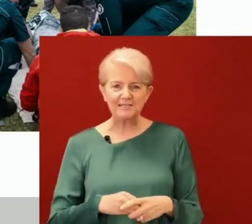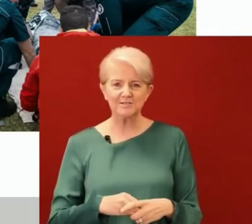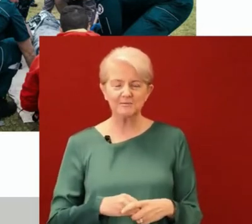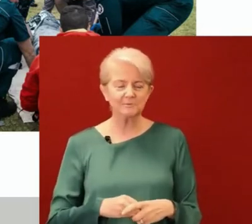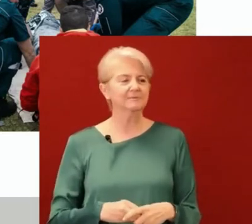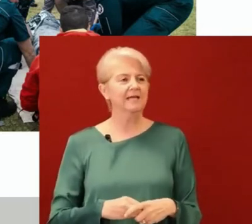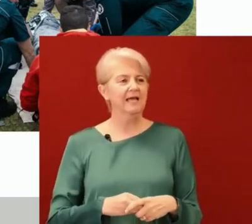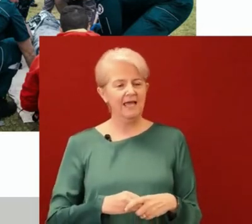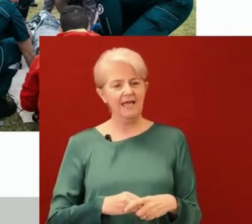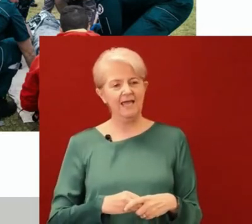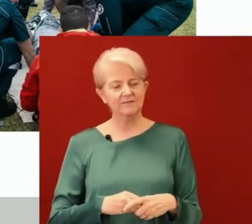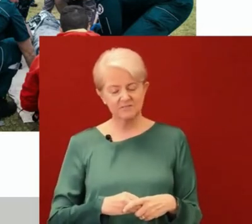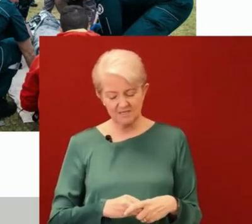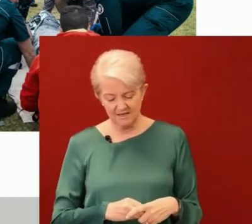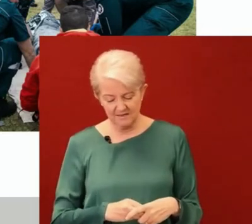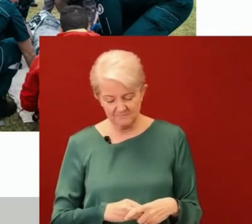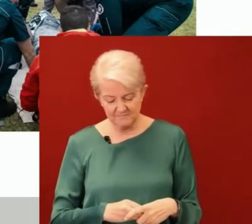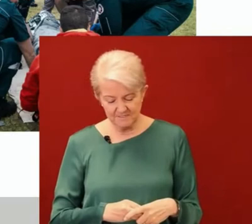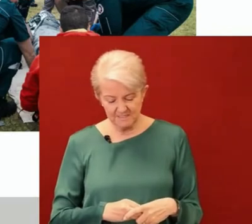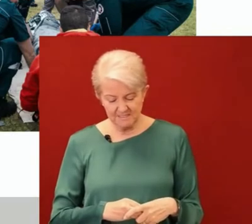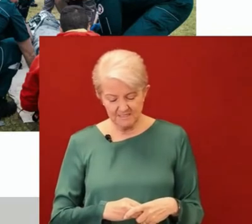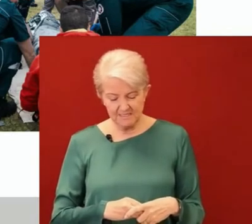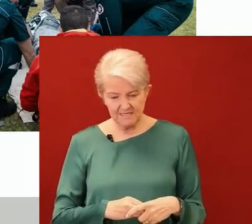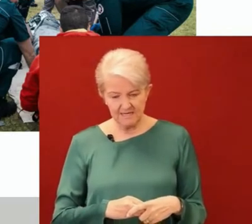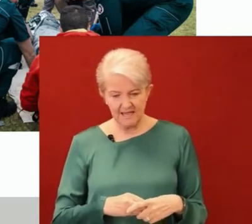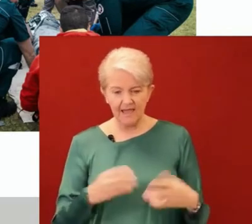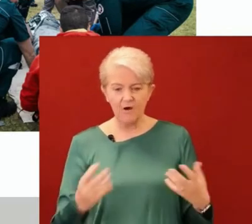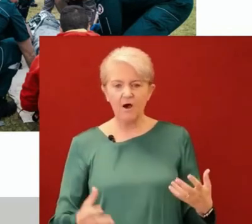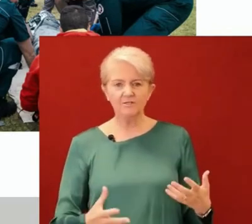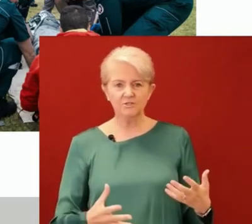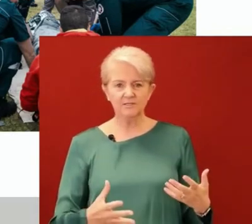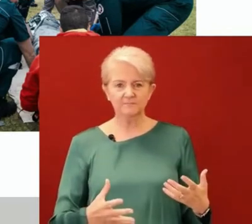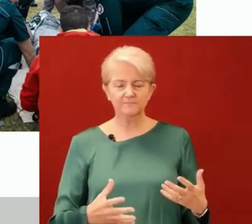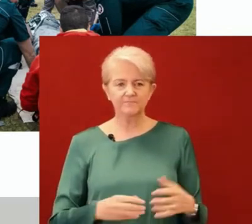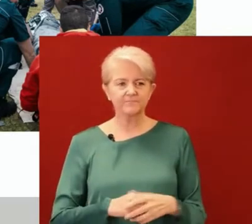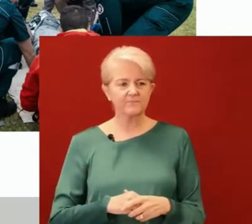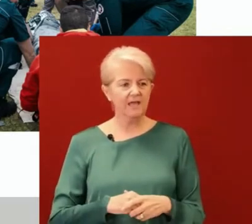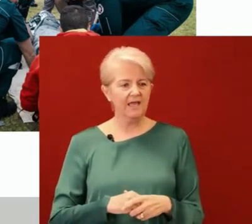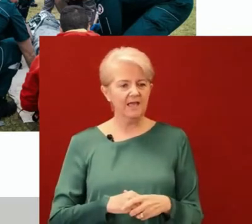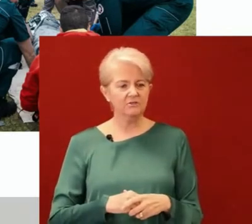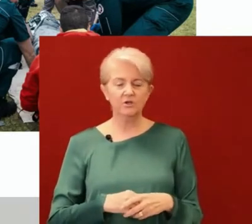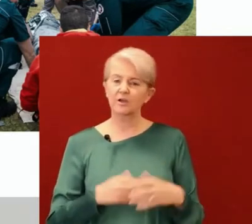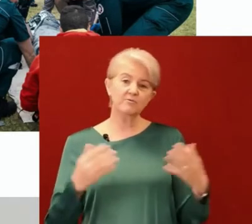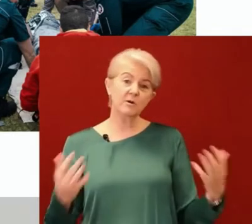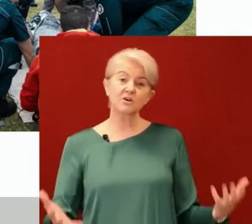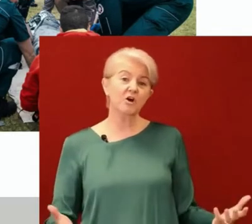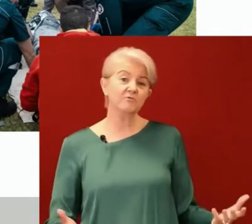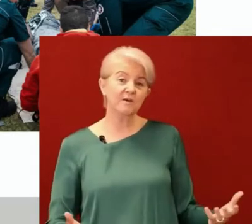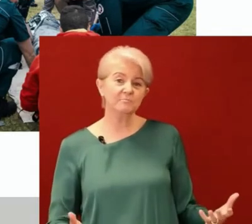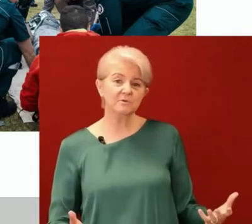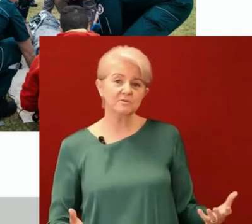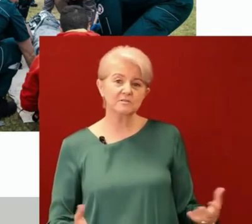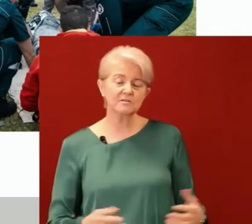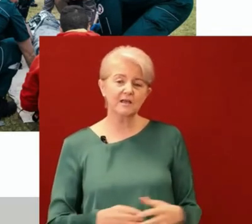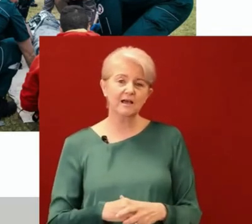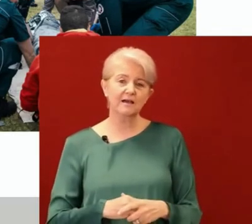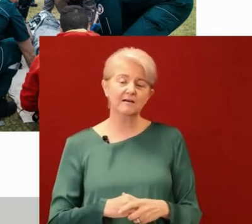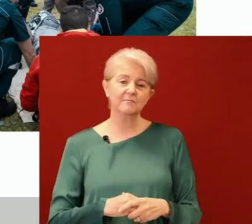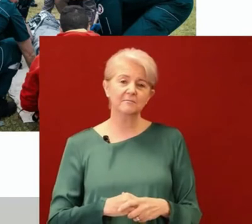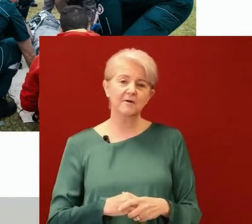on leadership and how I do it. And, you know, everyone can go and read